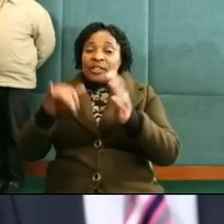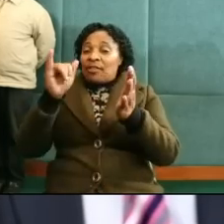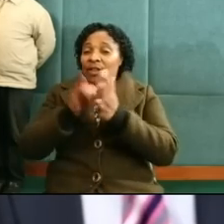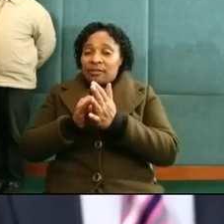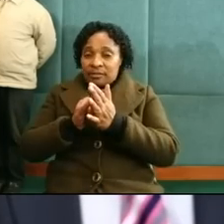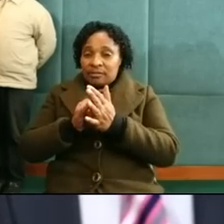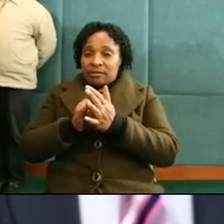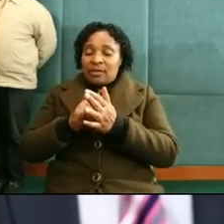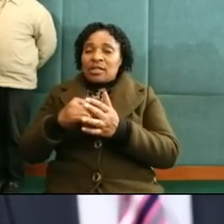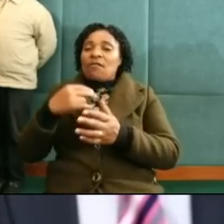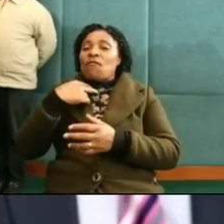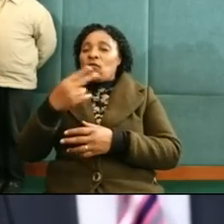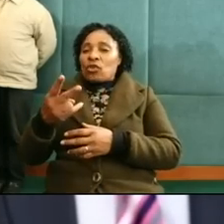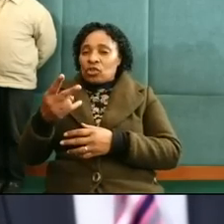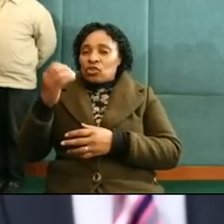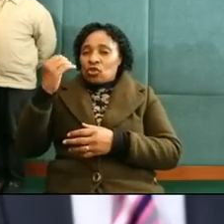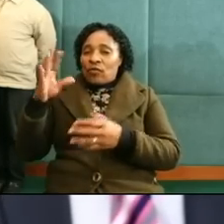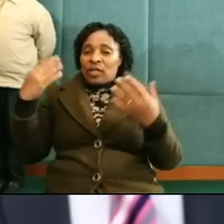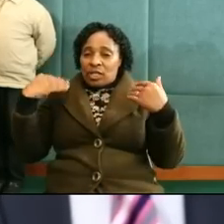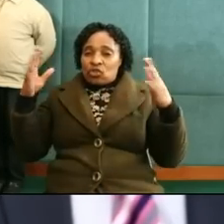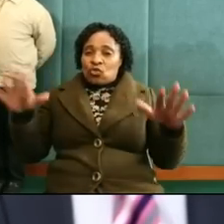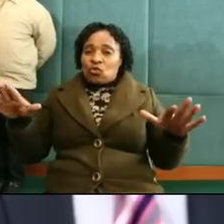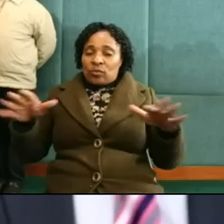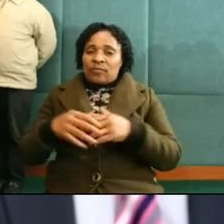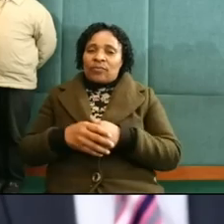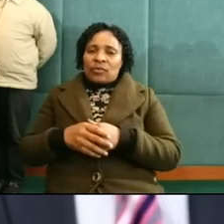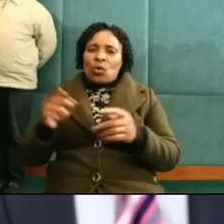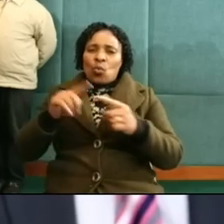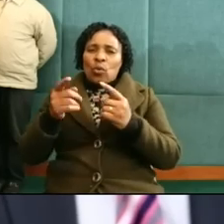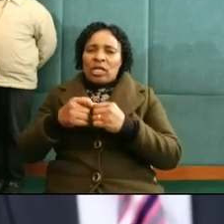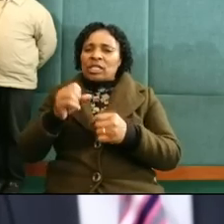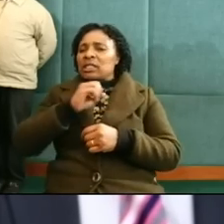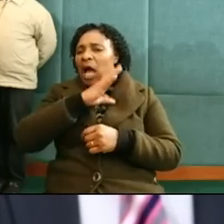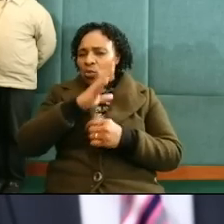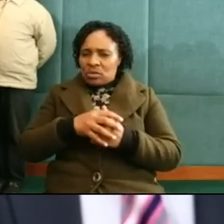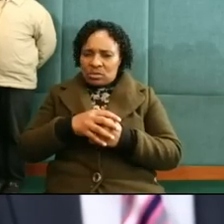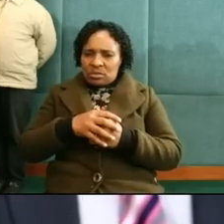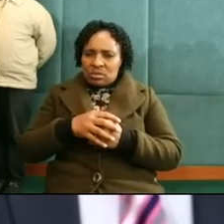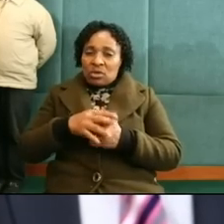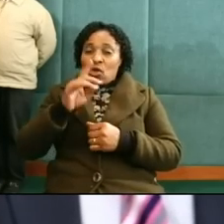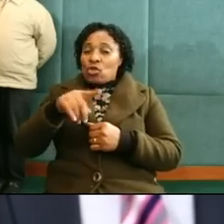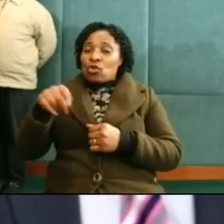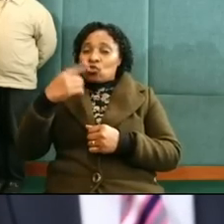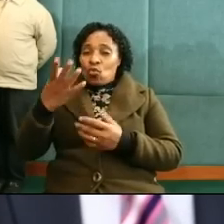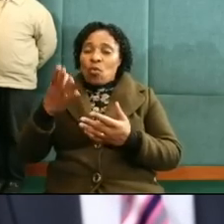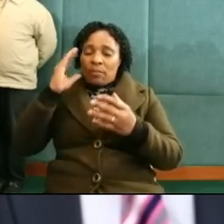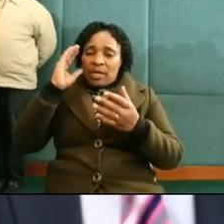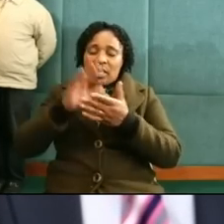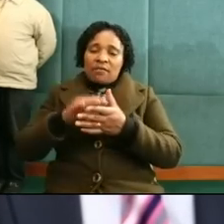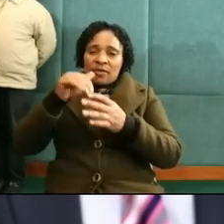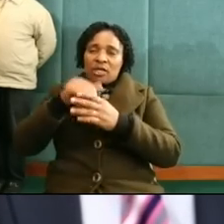that sound of the archangel, when he shall sound it, those who believe in